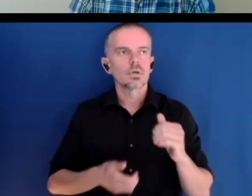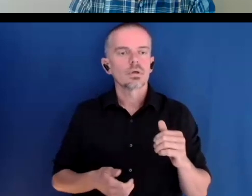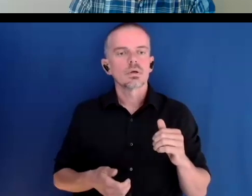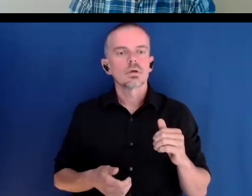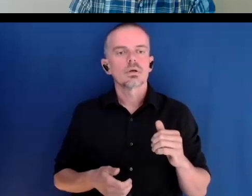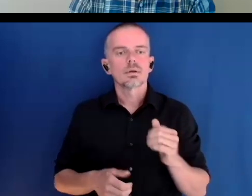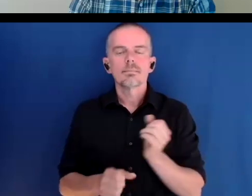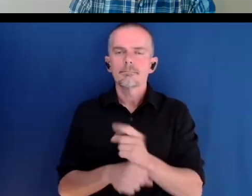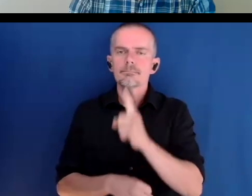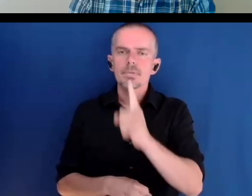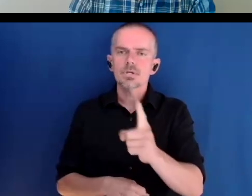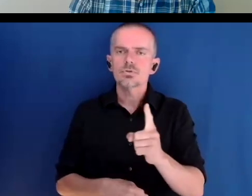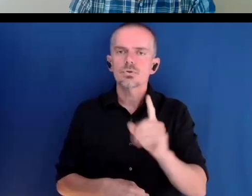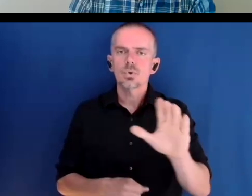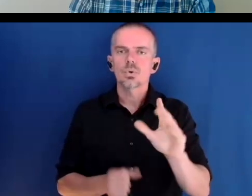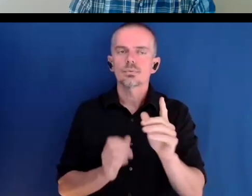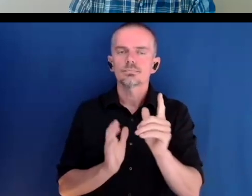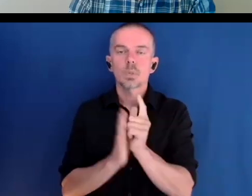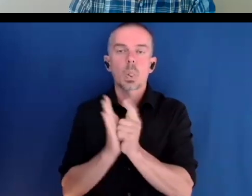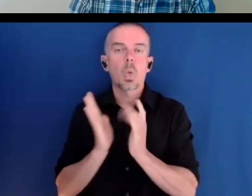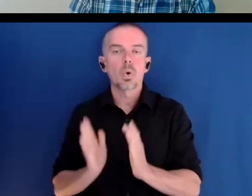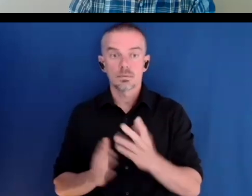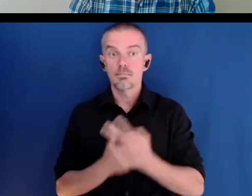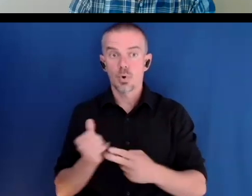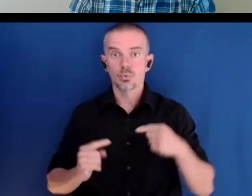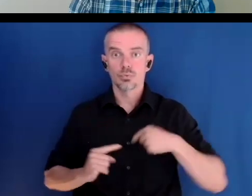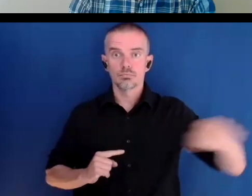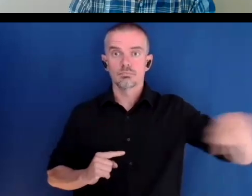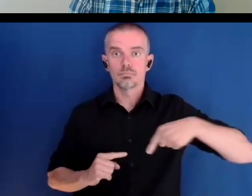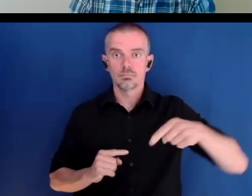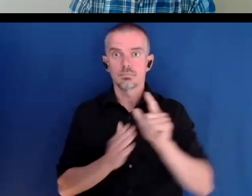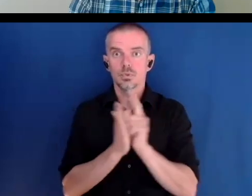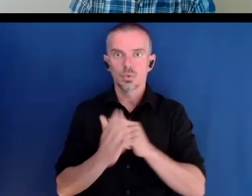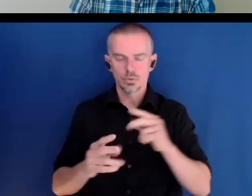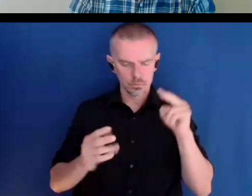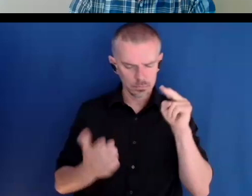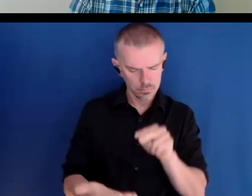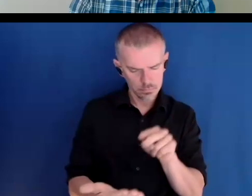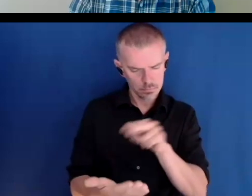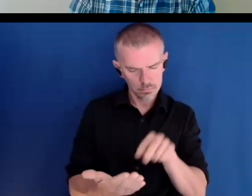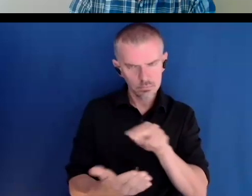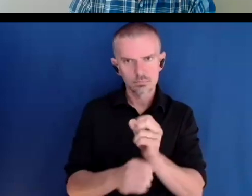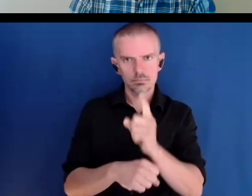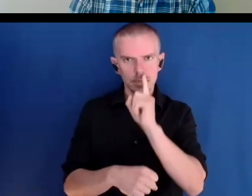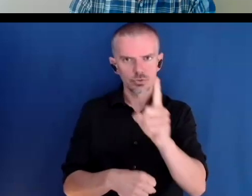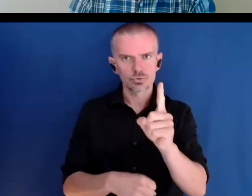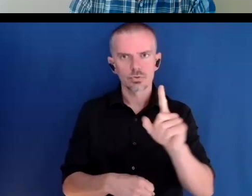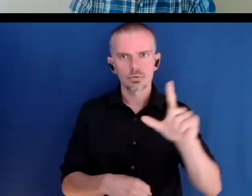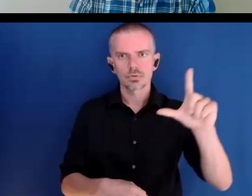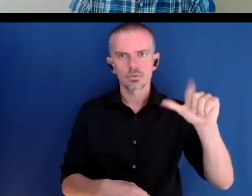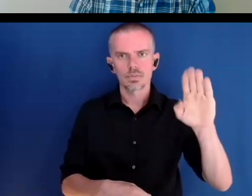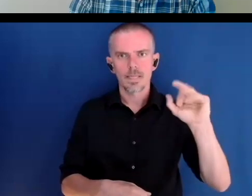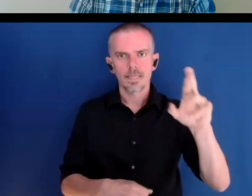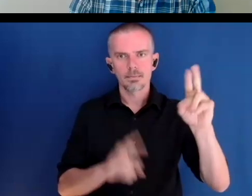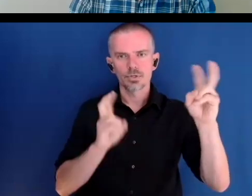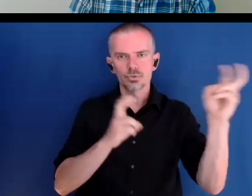your lawyers on both sides look at it and make sure that the labor components are